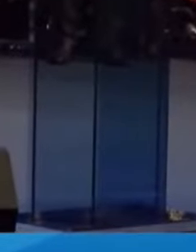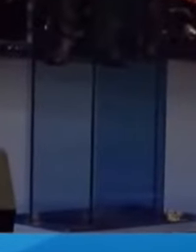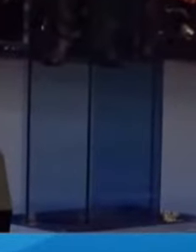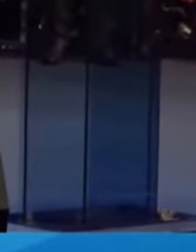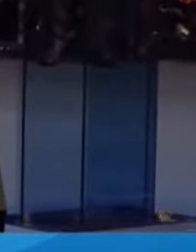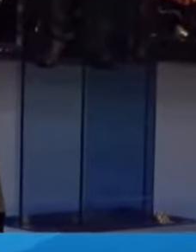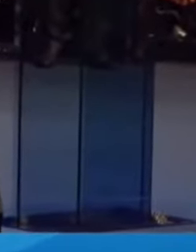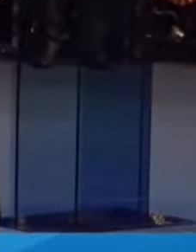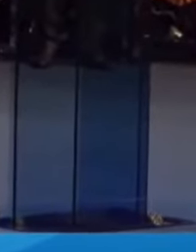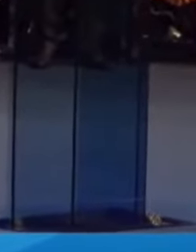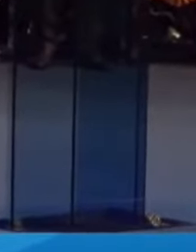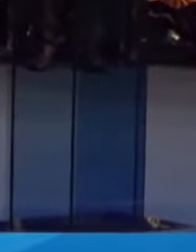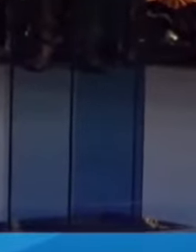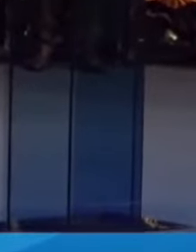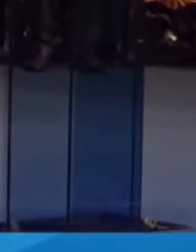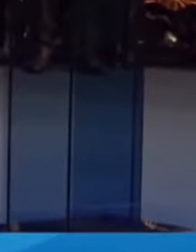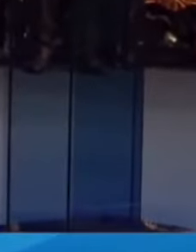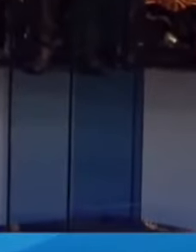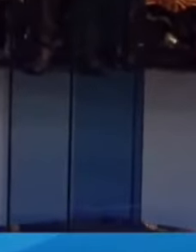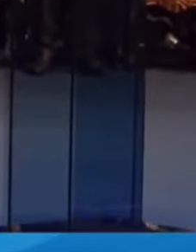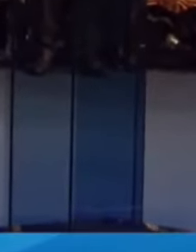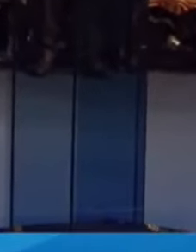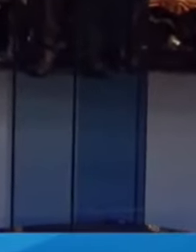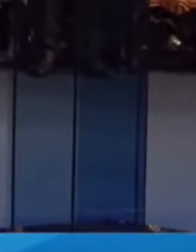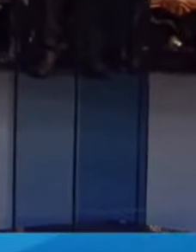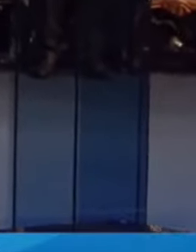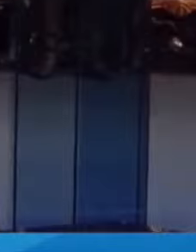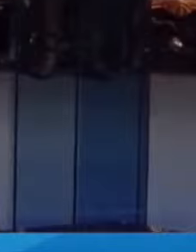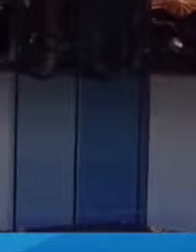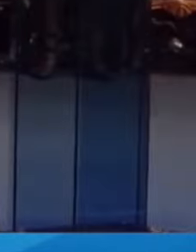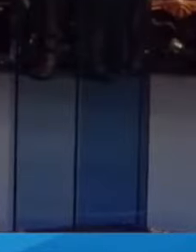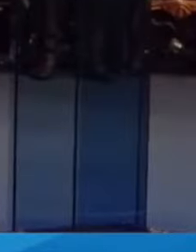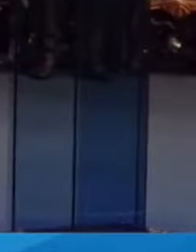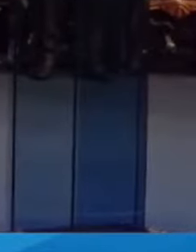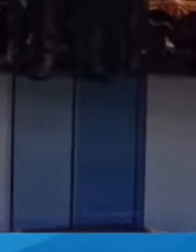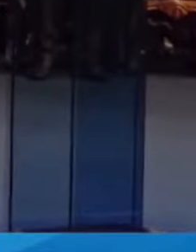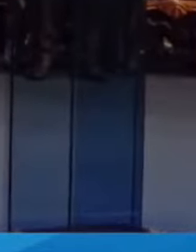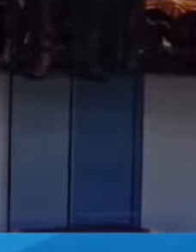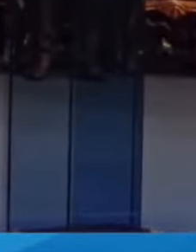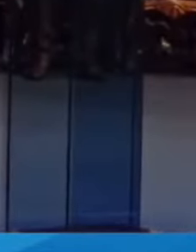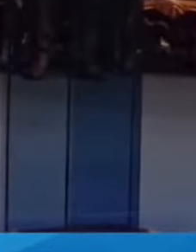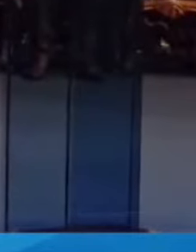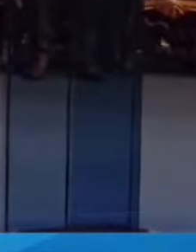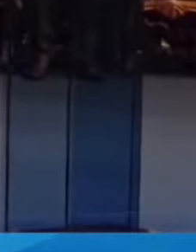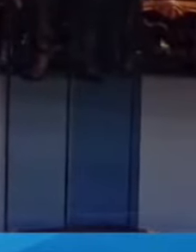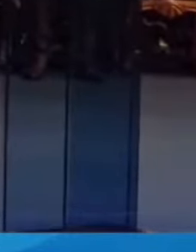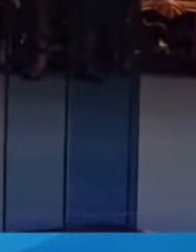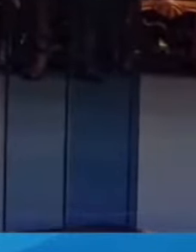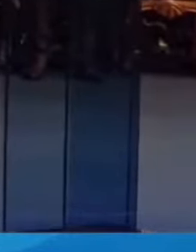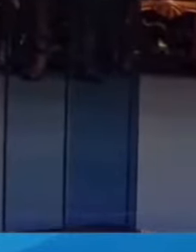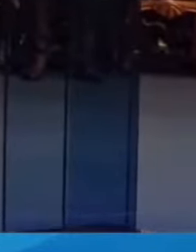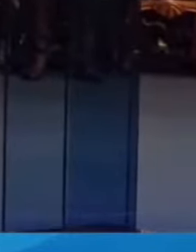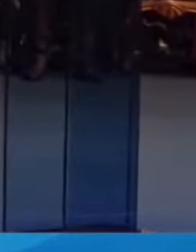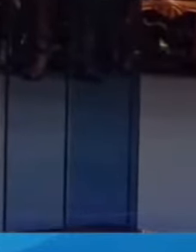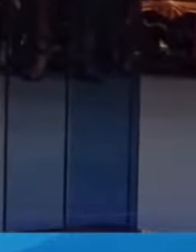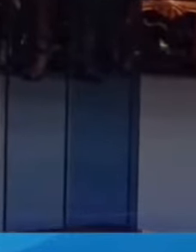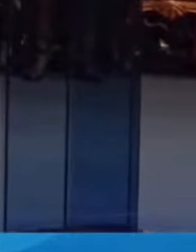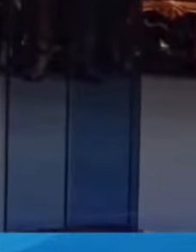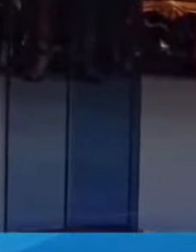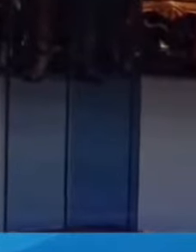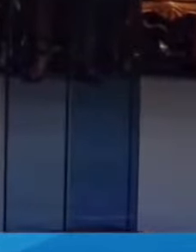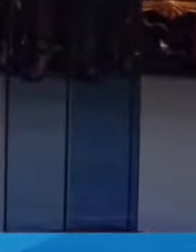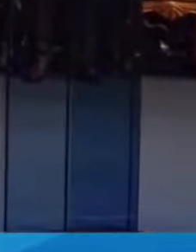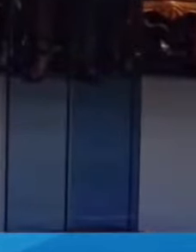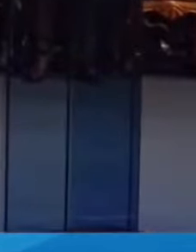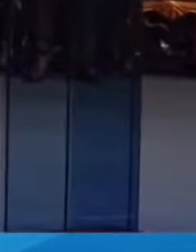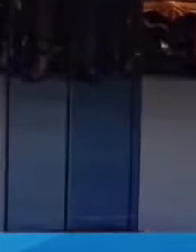god of Israel oh Lord intervene oh Lord bring